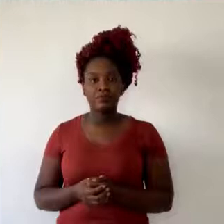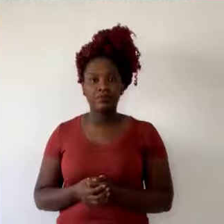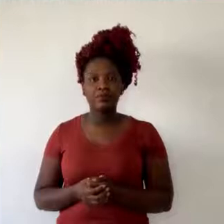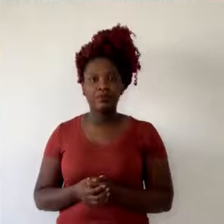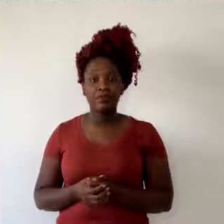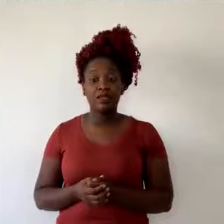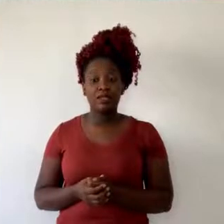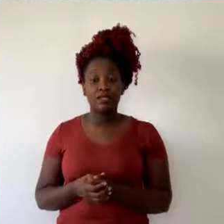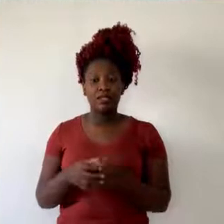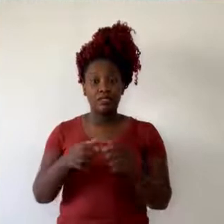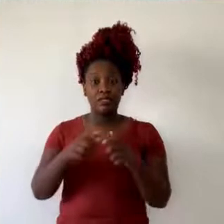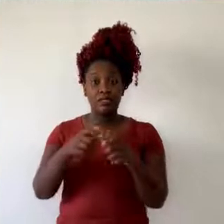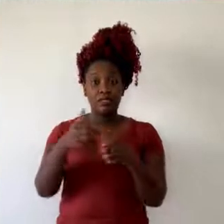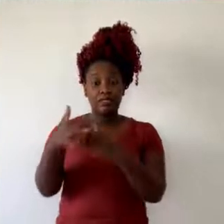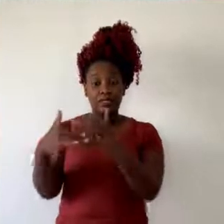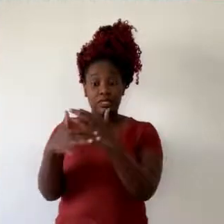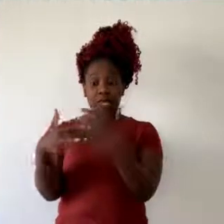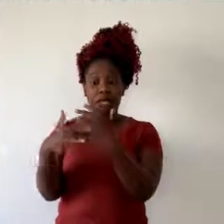in the largest